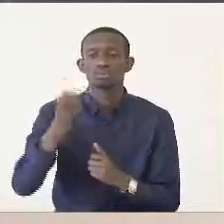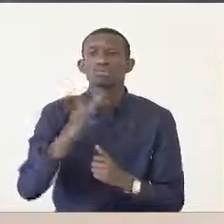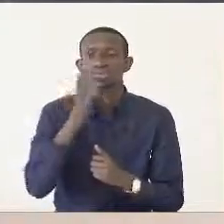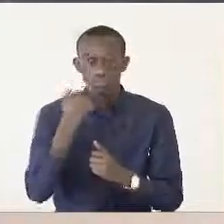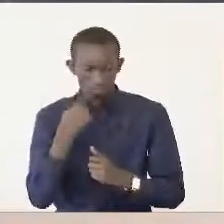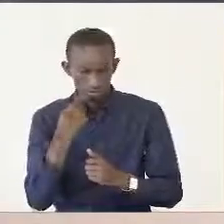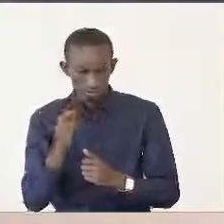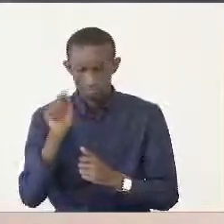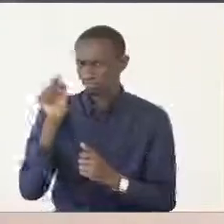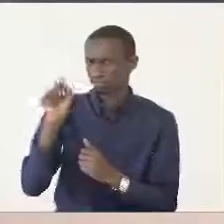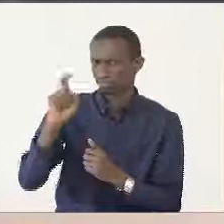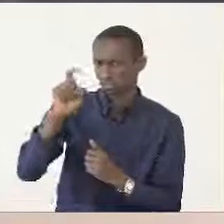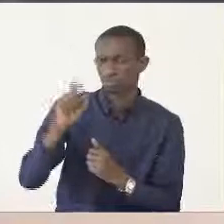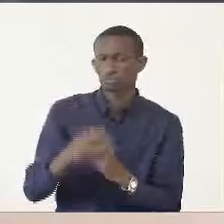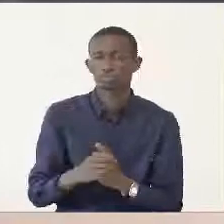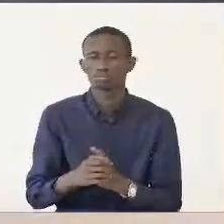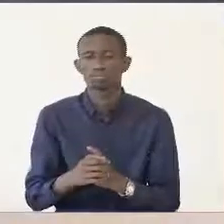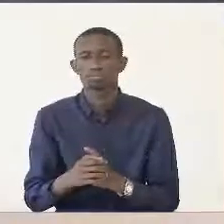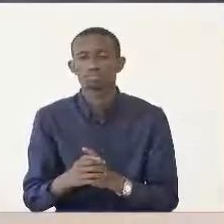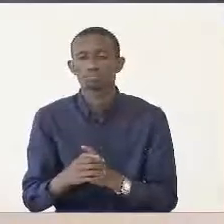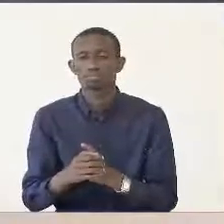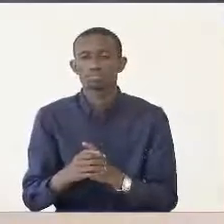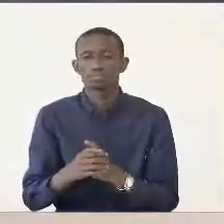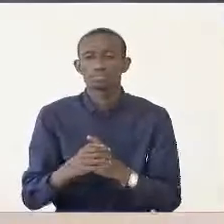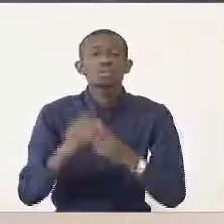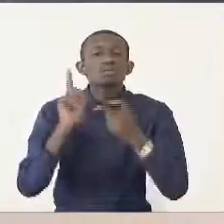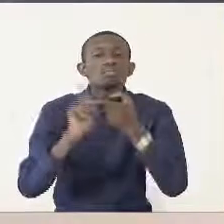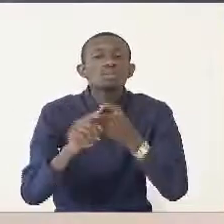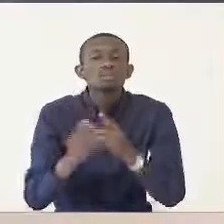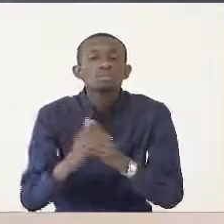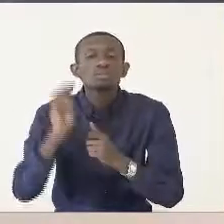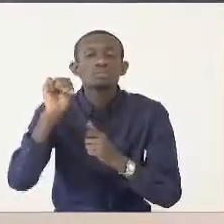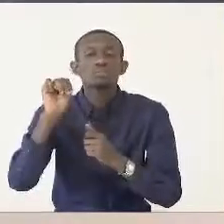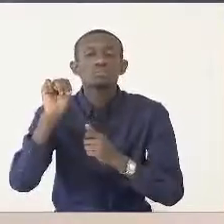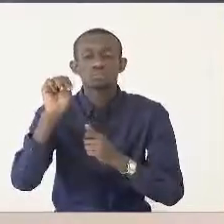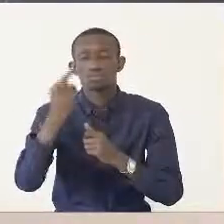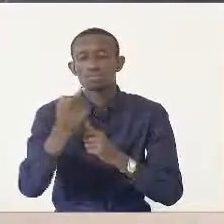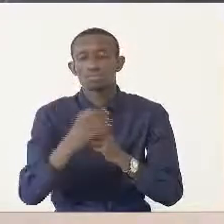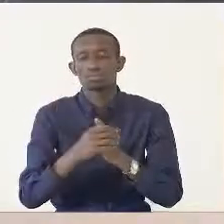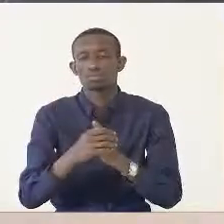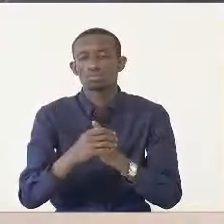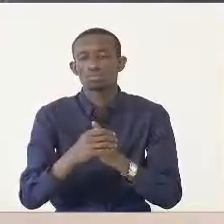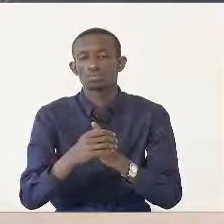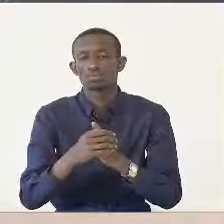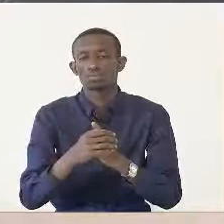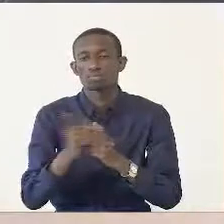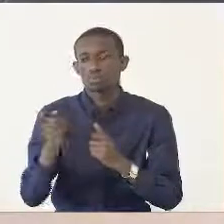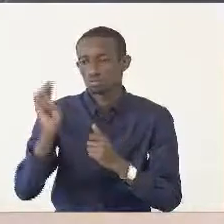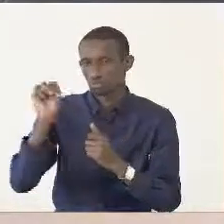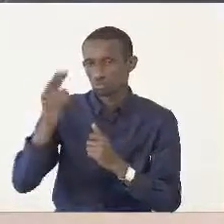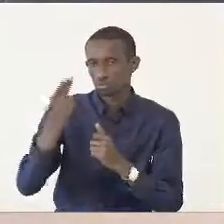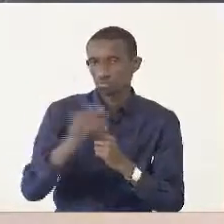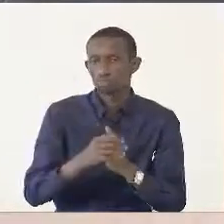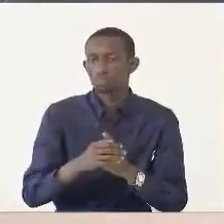x, okay? Plus M1, then U1, this is